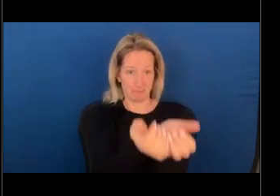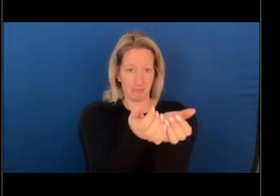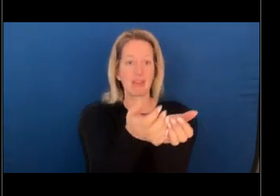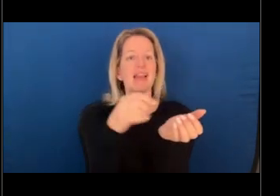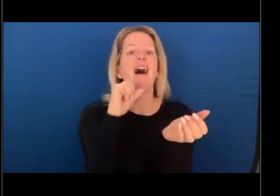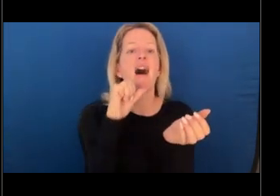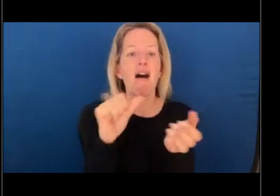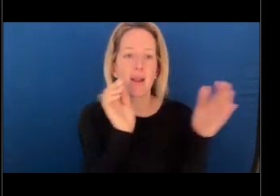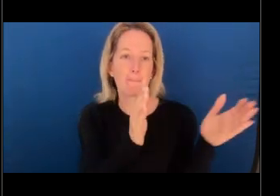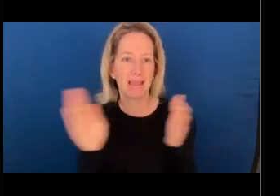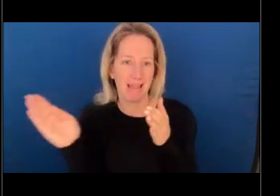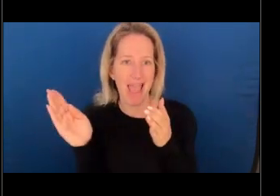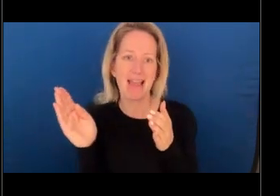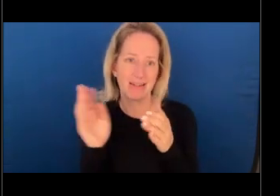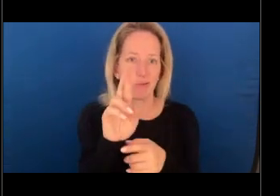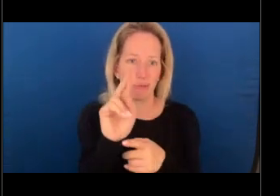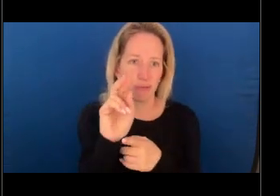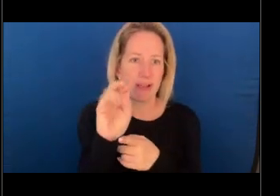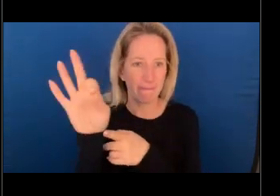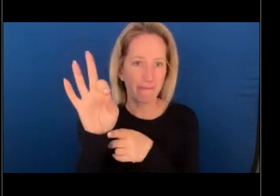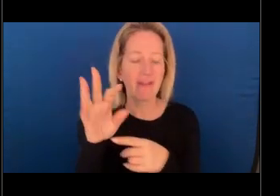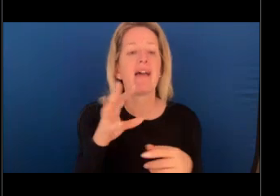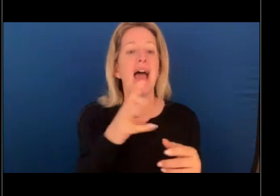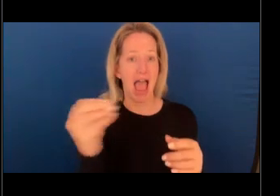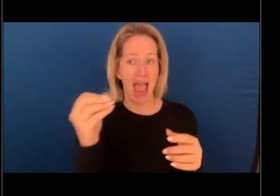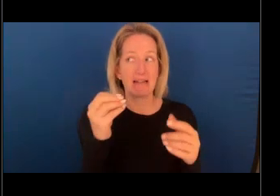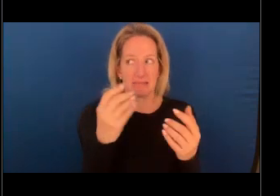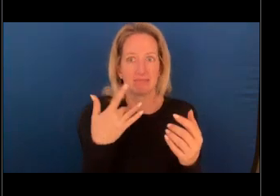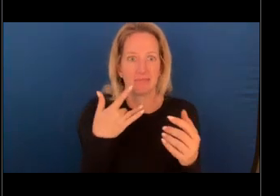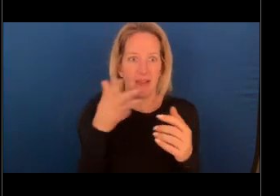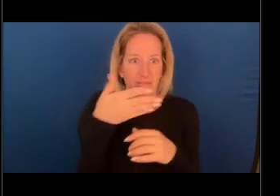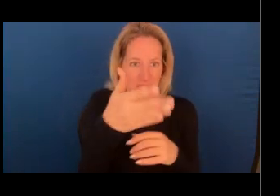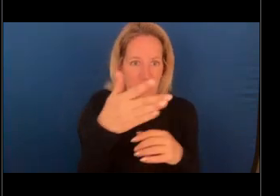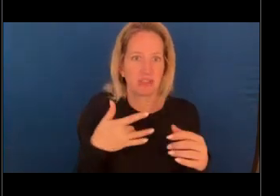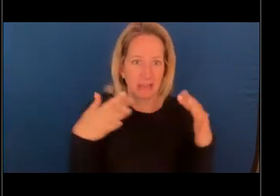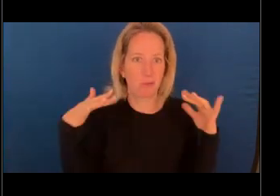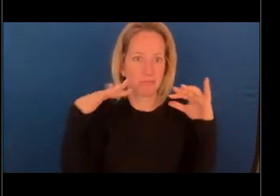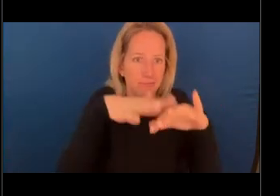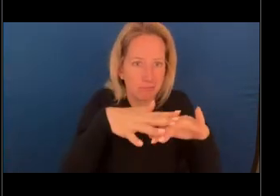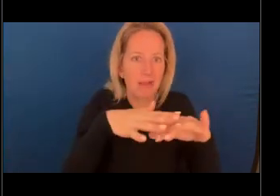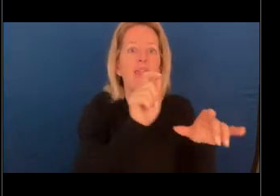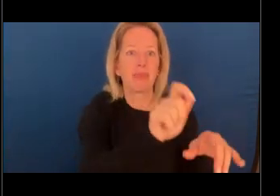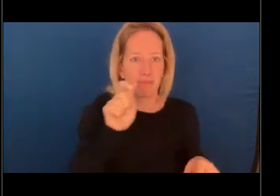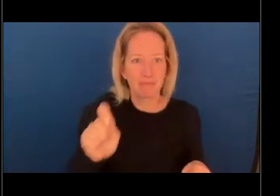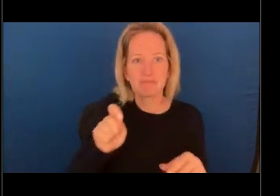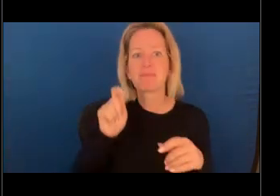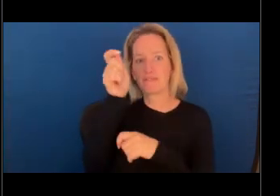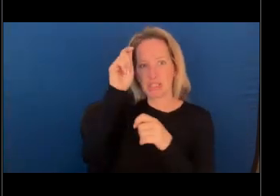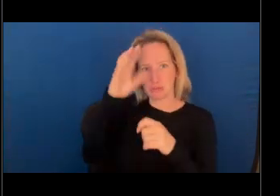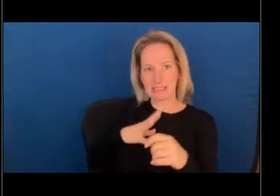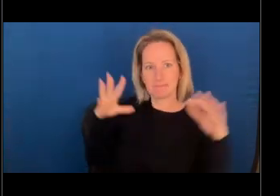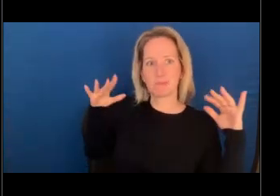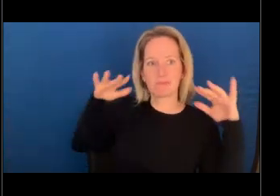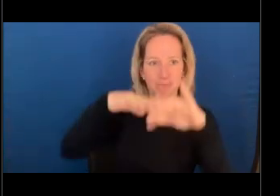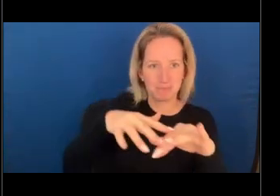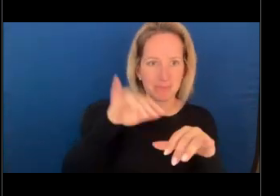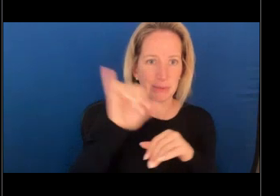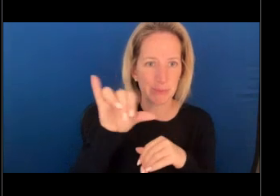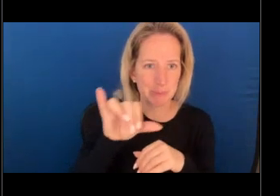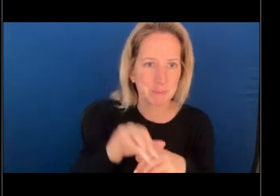communities around them, and some fishermen will specifically target those. Next slide, please. So our project has 3 major